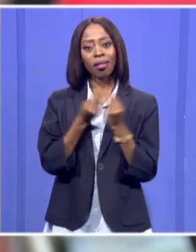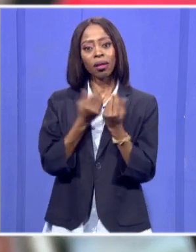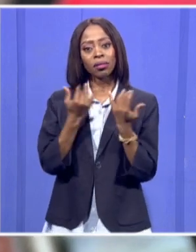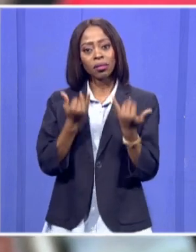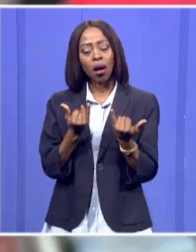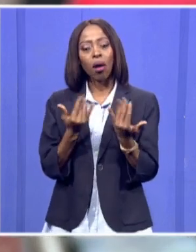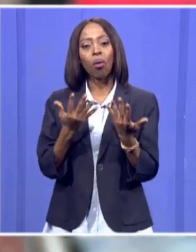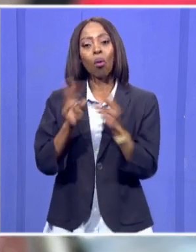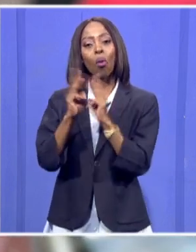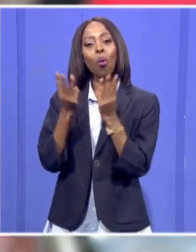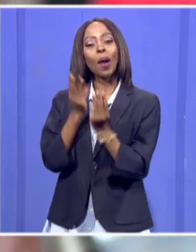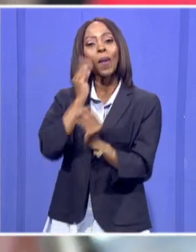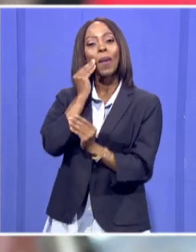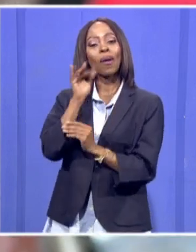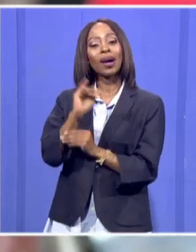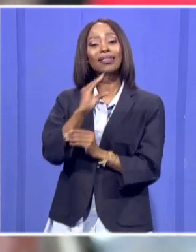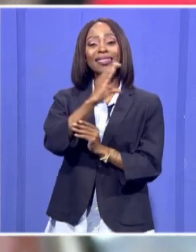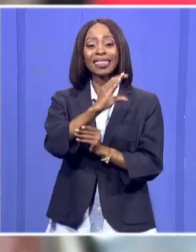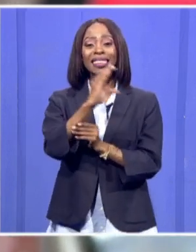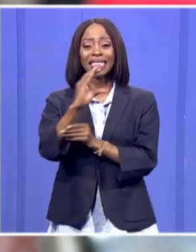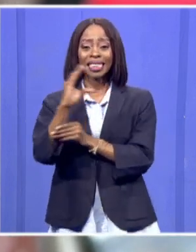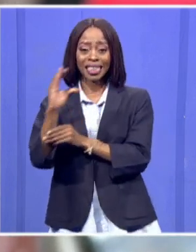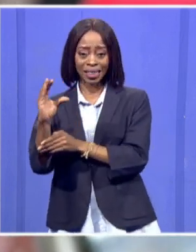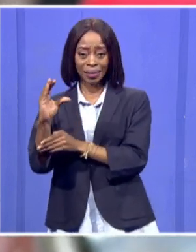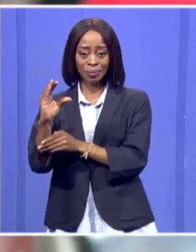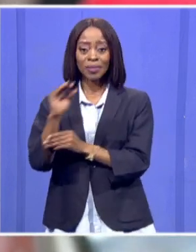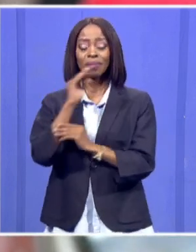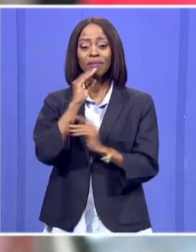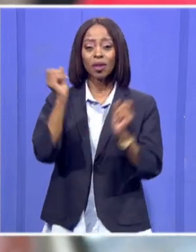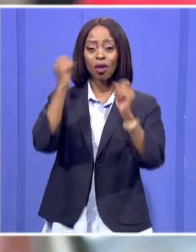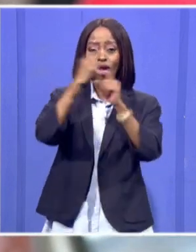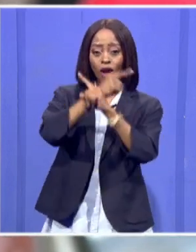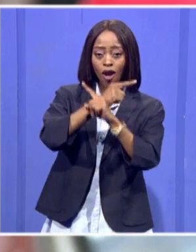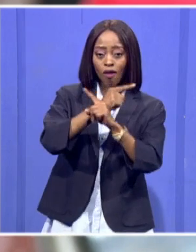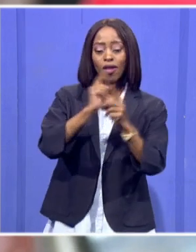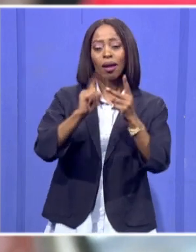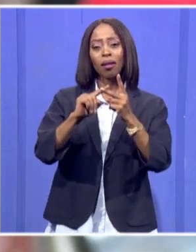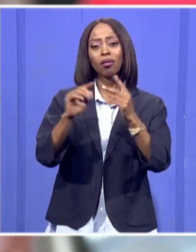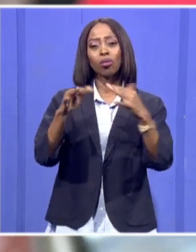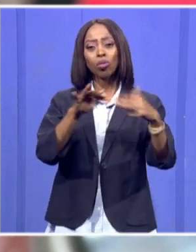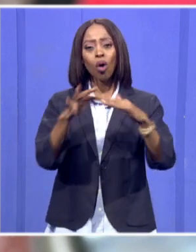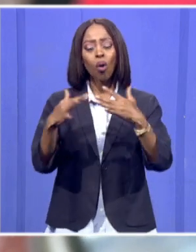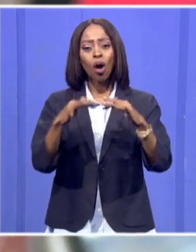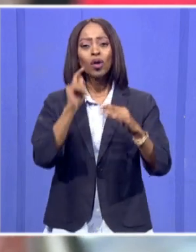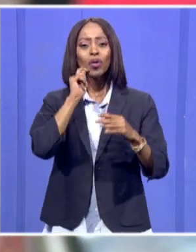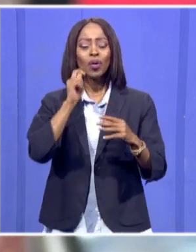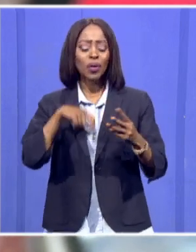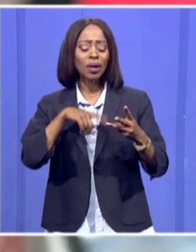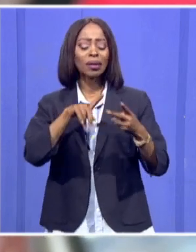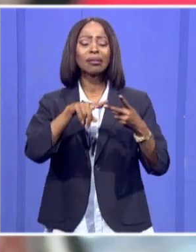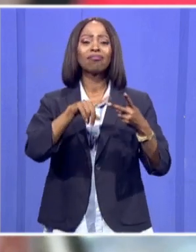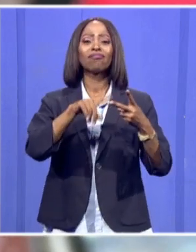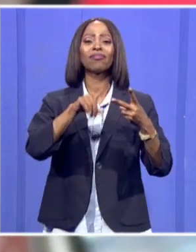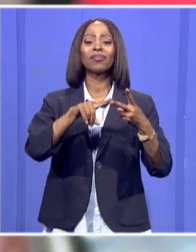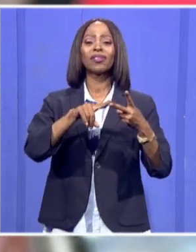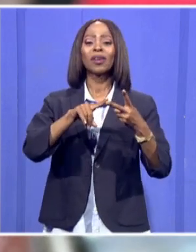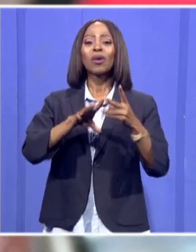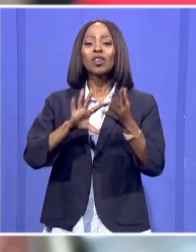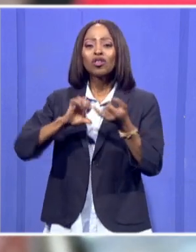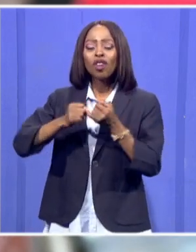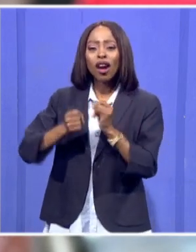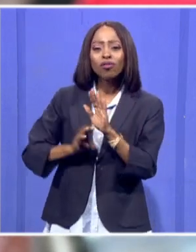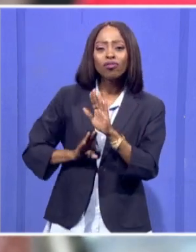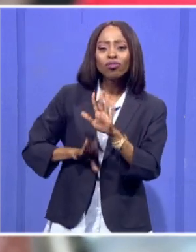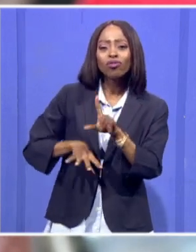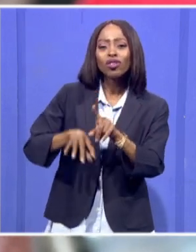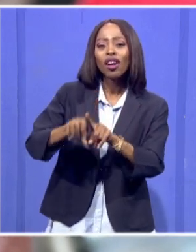now in the world is the triple C's. You know, we're dealing with the conflicts, the war in Ukraine. We are dealing with the recovery from COVID. We are